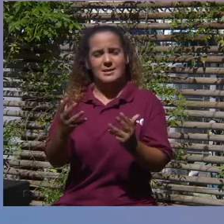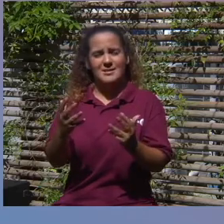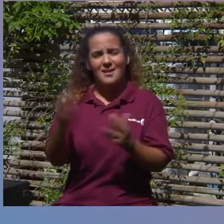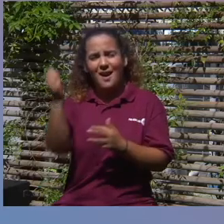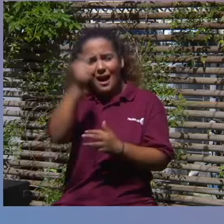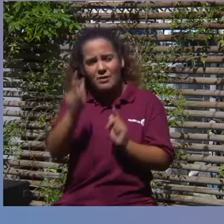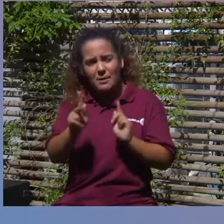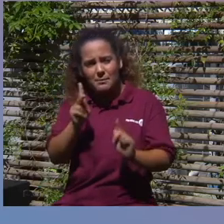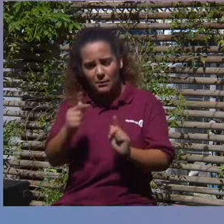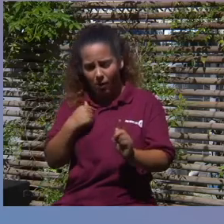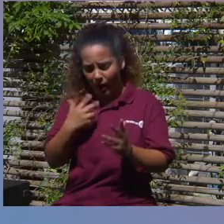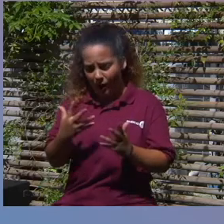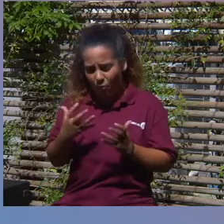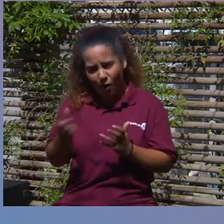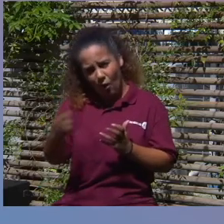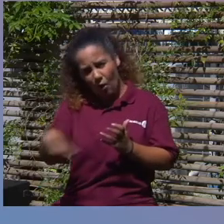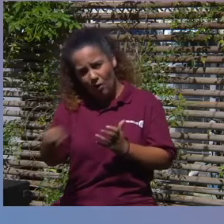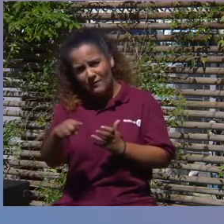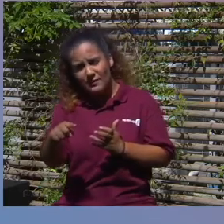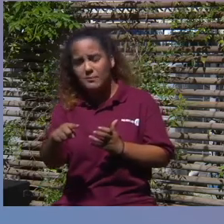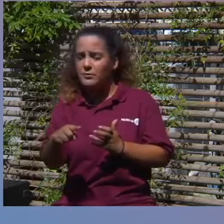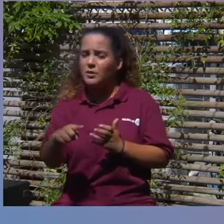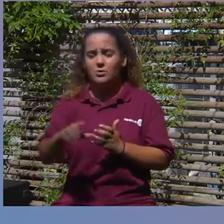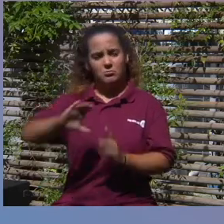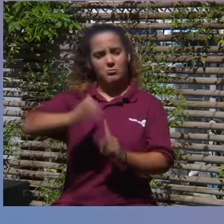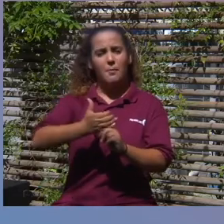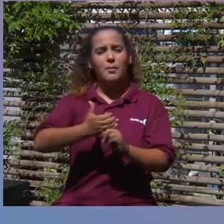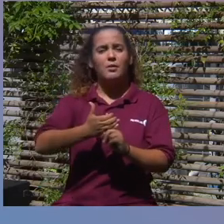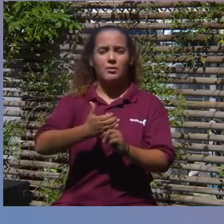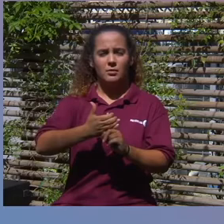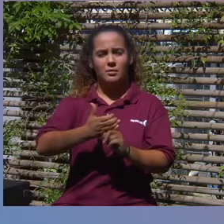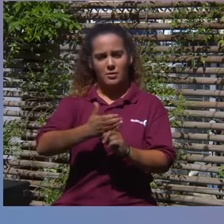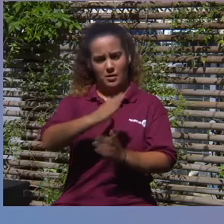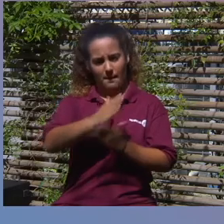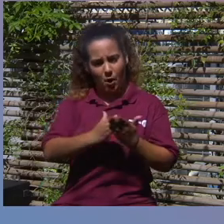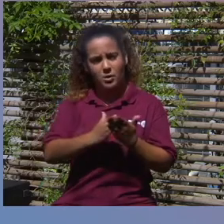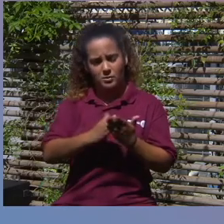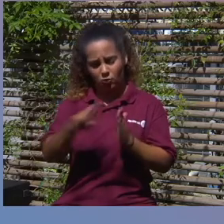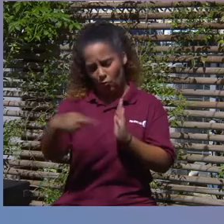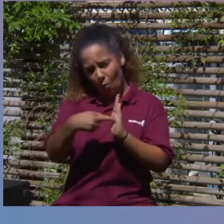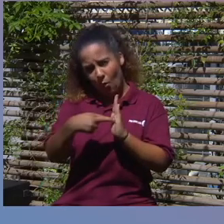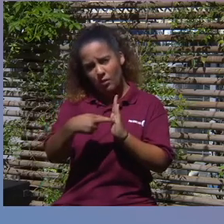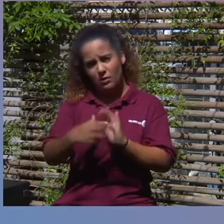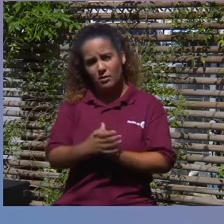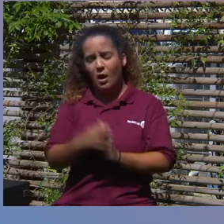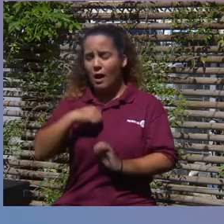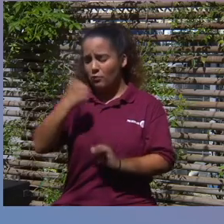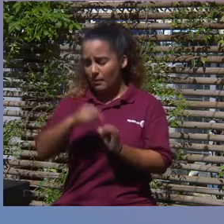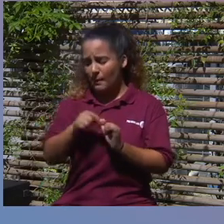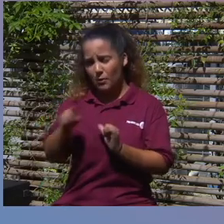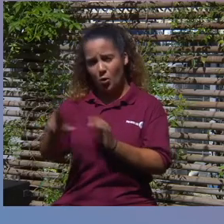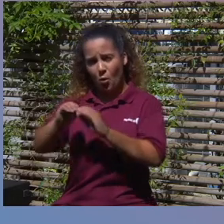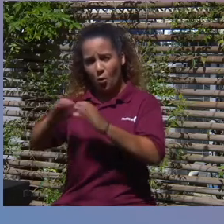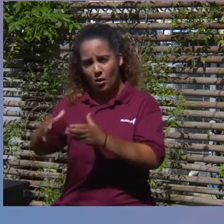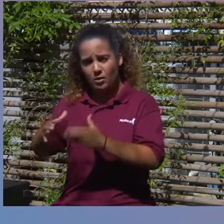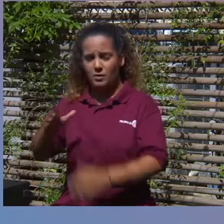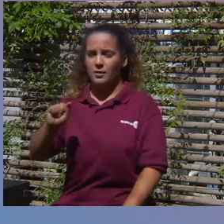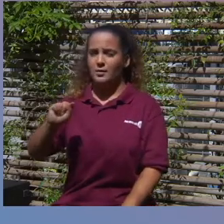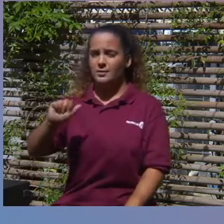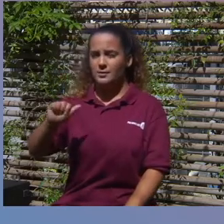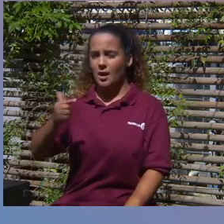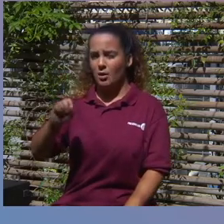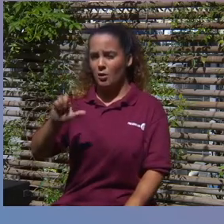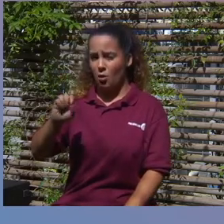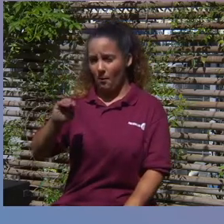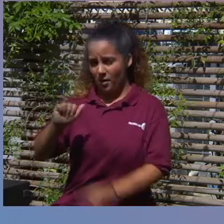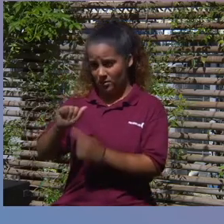that I could to play the parts. Mm-hmm. And I came upon an organization called Tagloma.